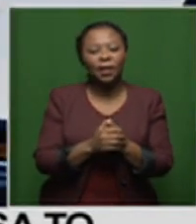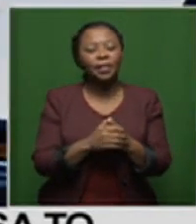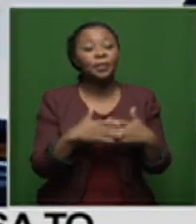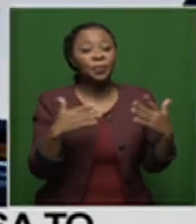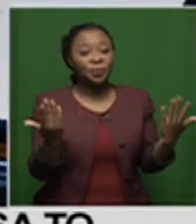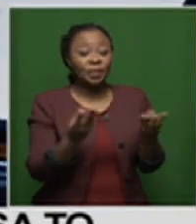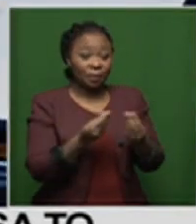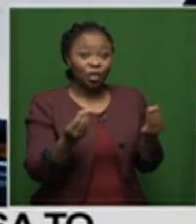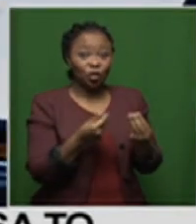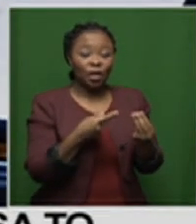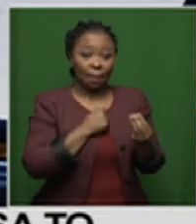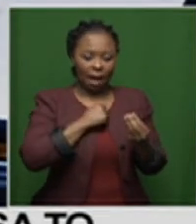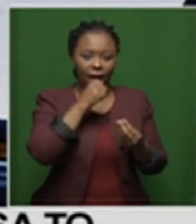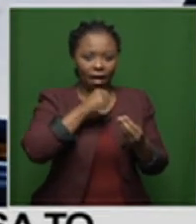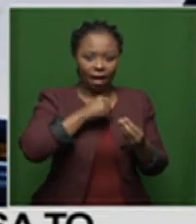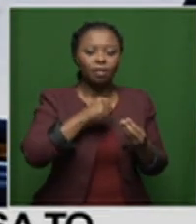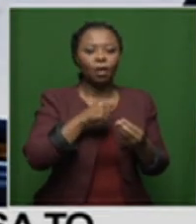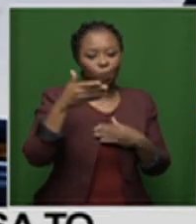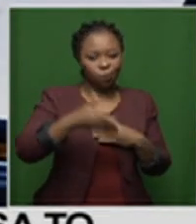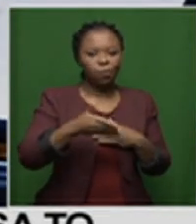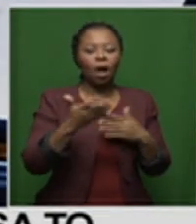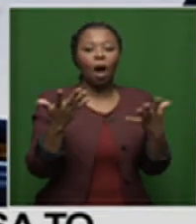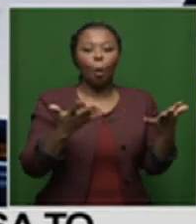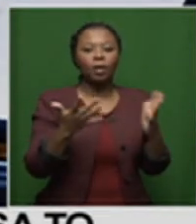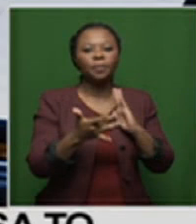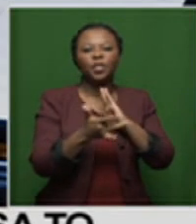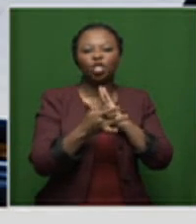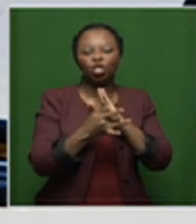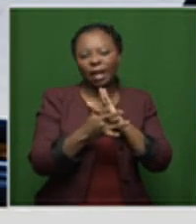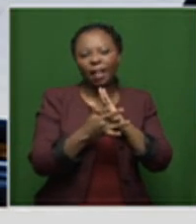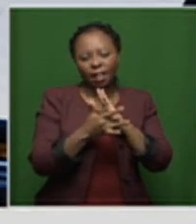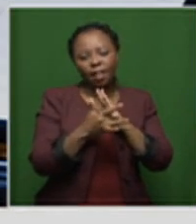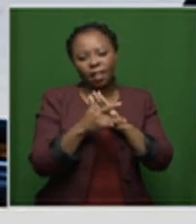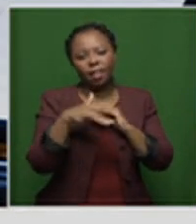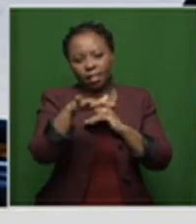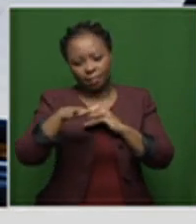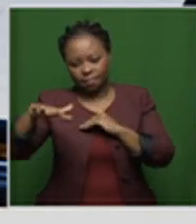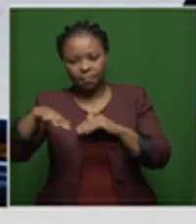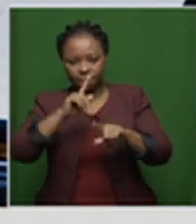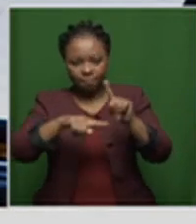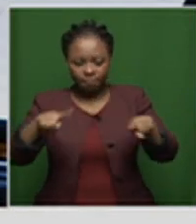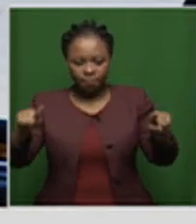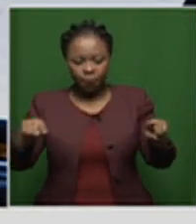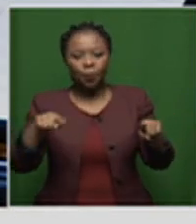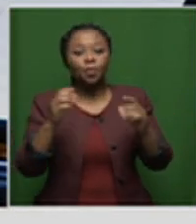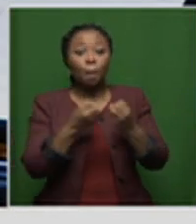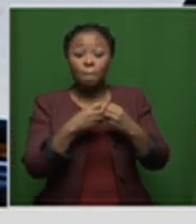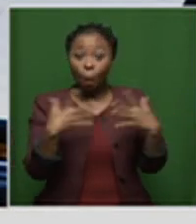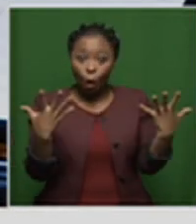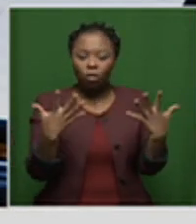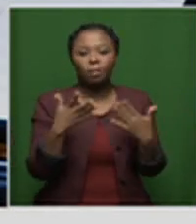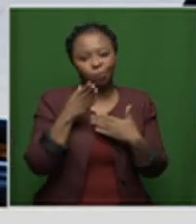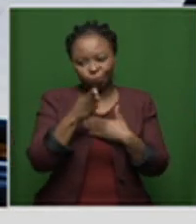Well, the material will be available on digital platforms. Okay. That's where actually most of it will be.